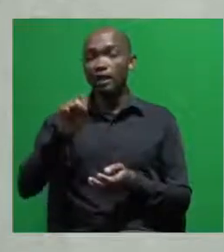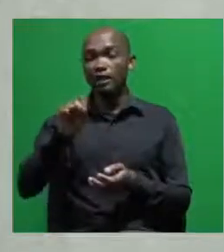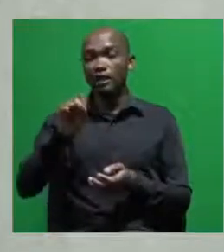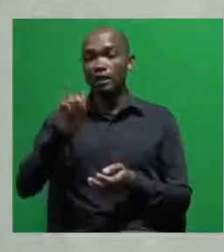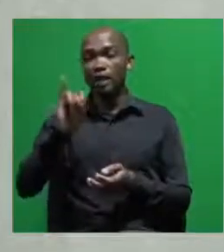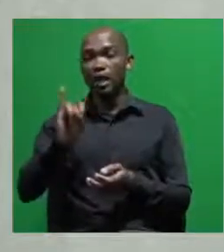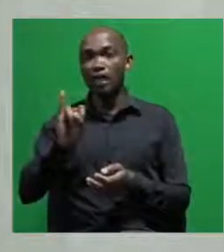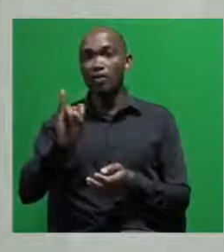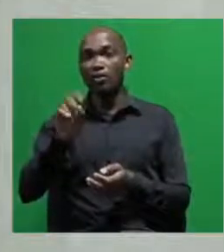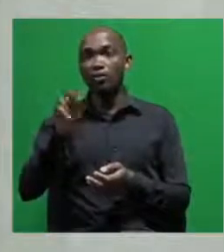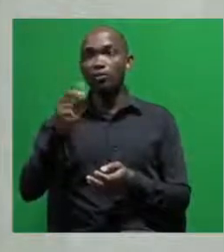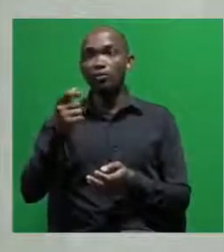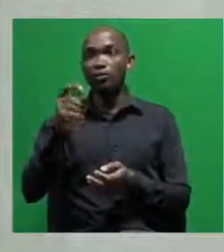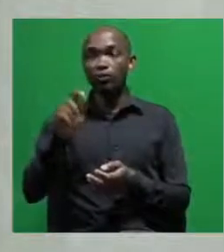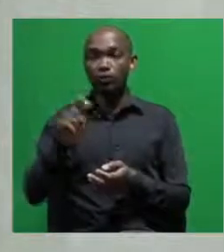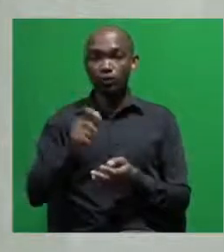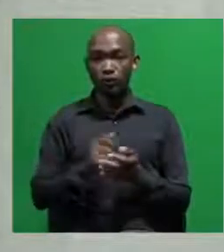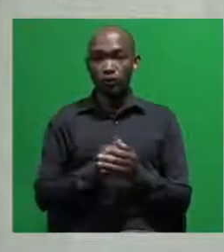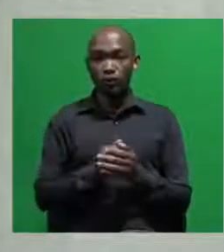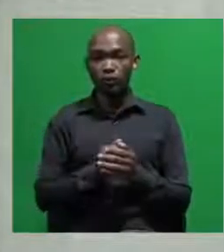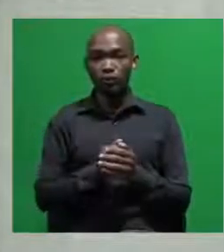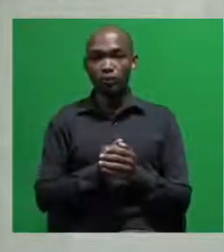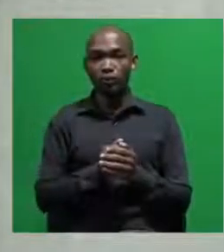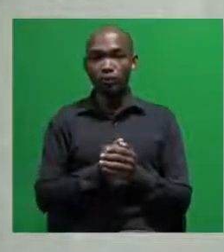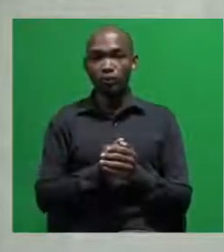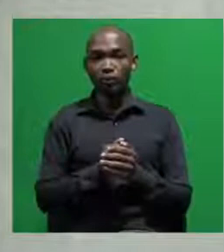SI unit